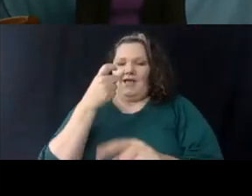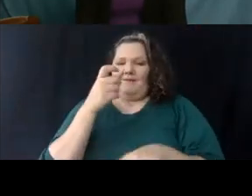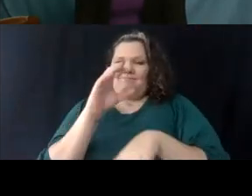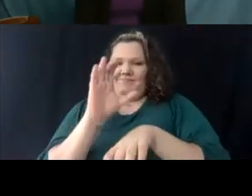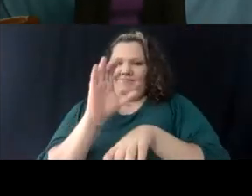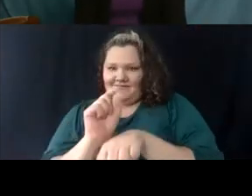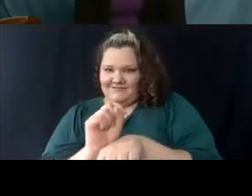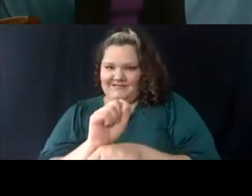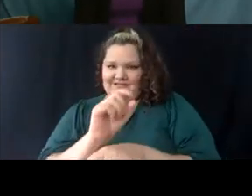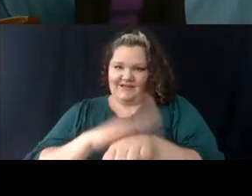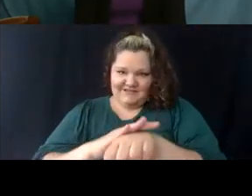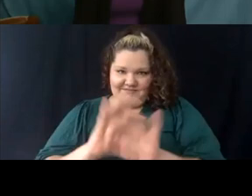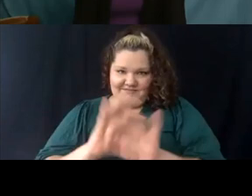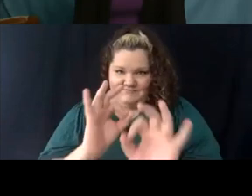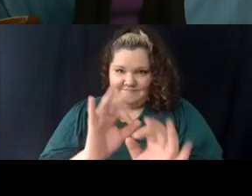consultation,